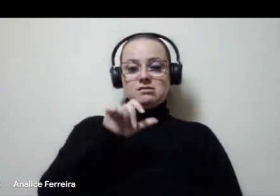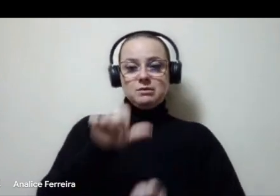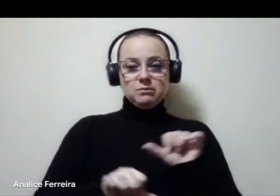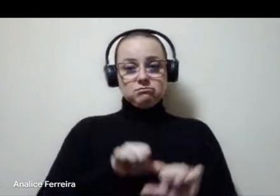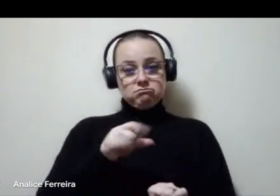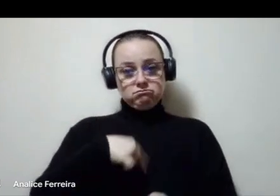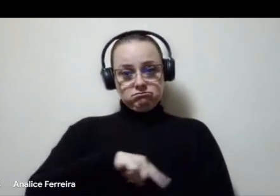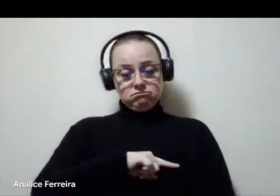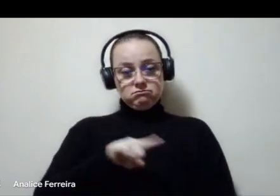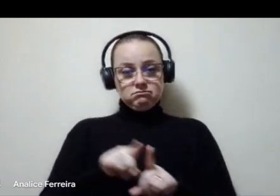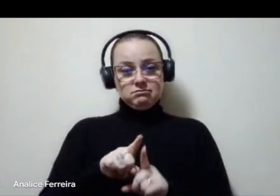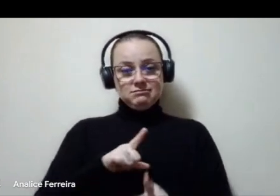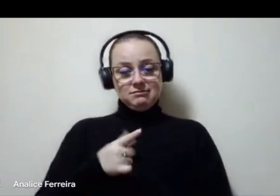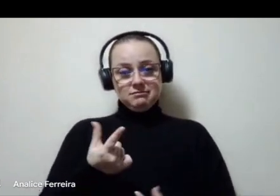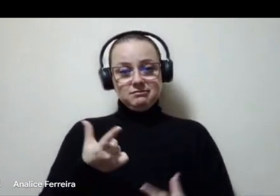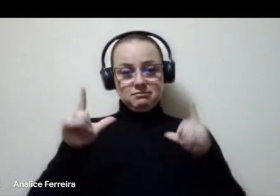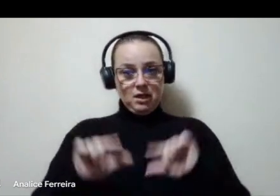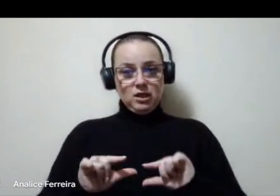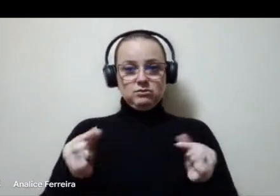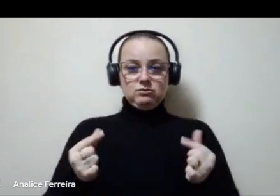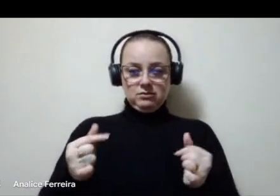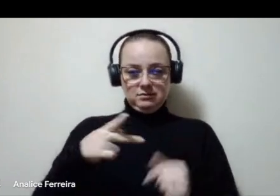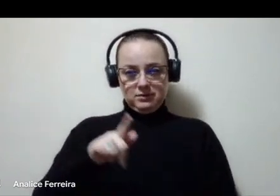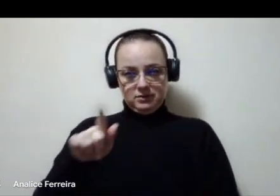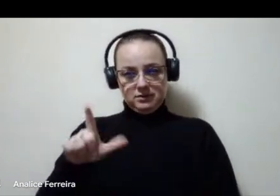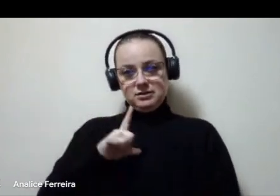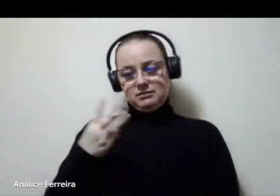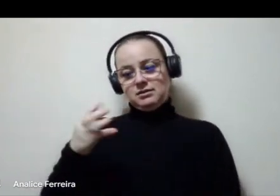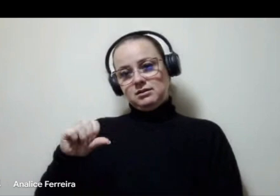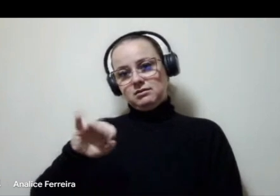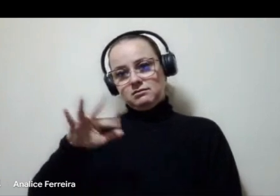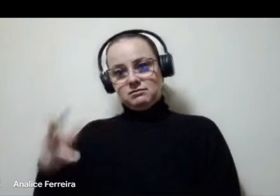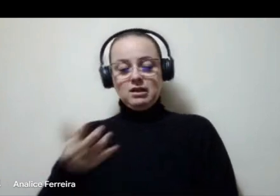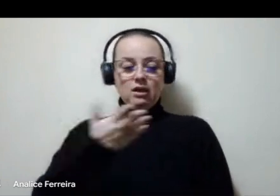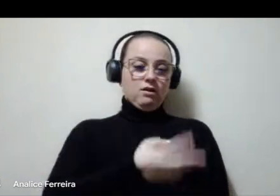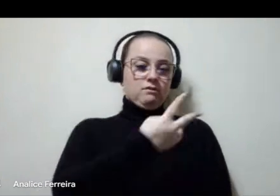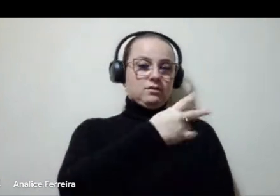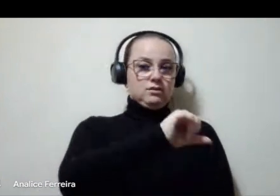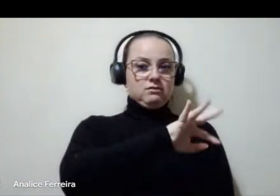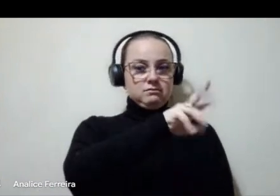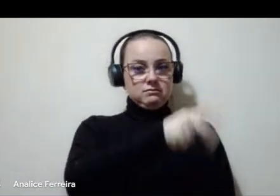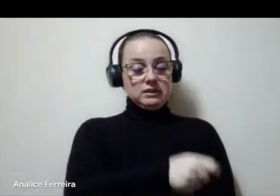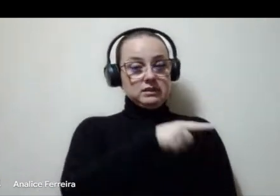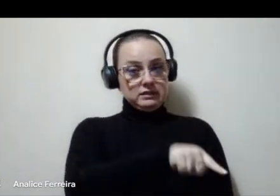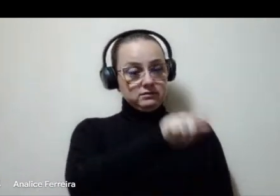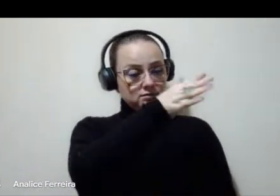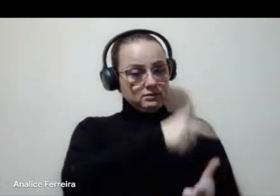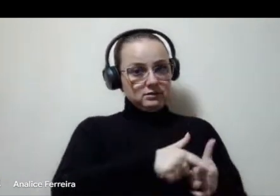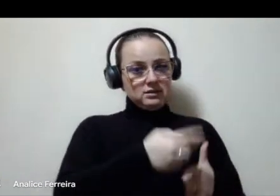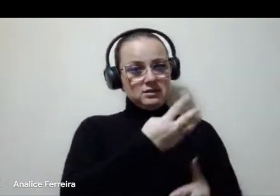have less resources. In the Paulo Gustavo, was 39 million, and now they are 29 million. Part of it is 3